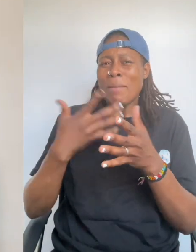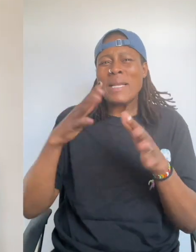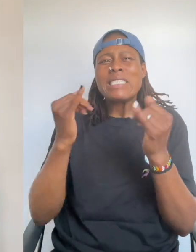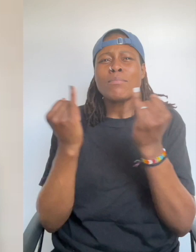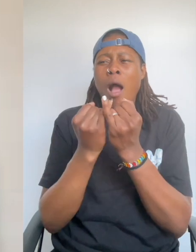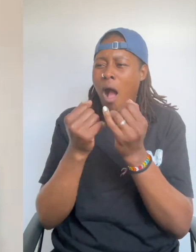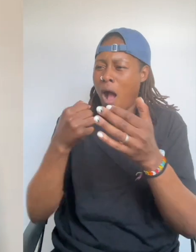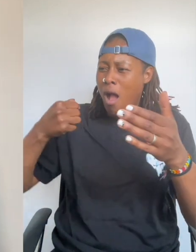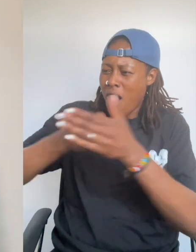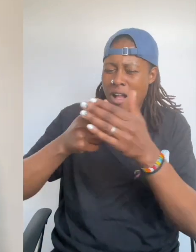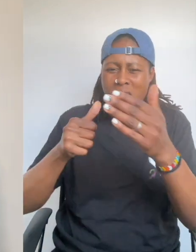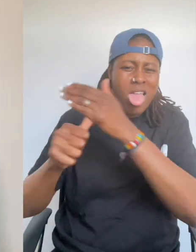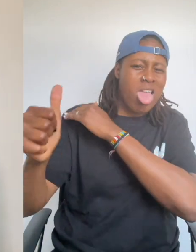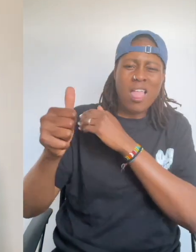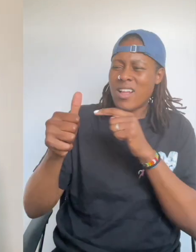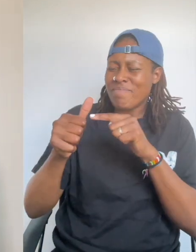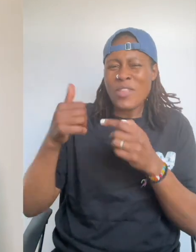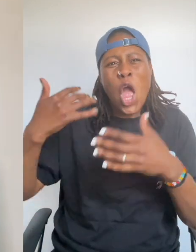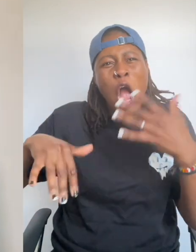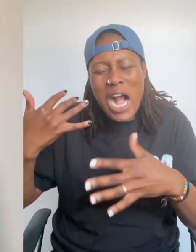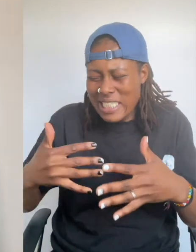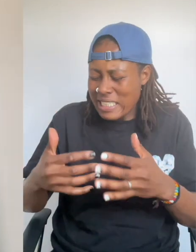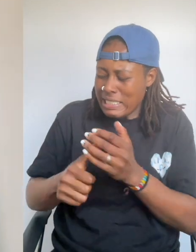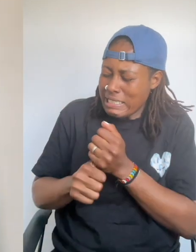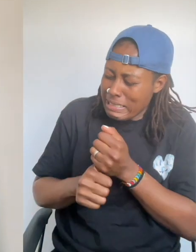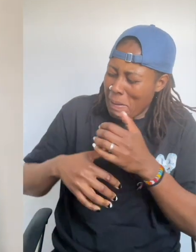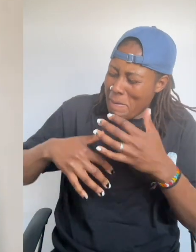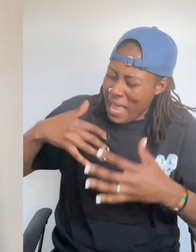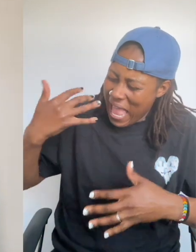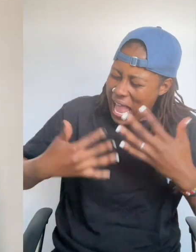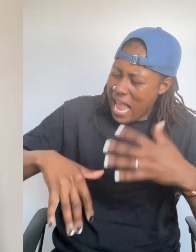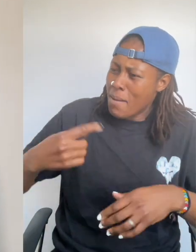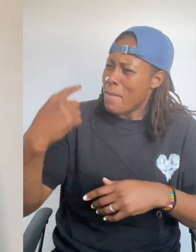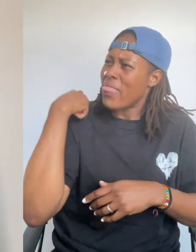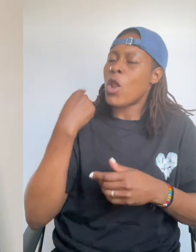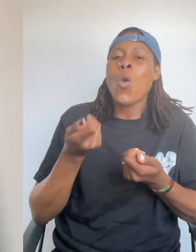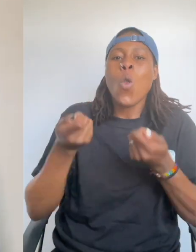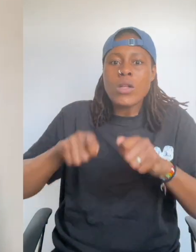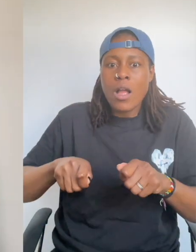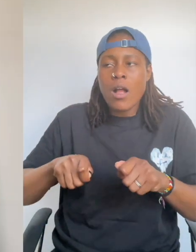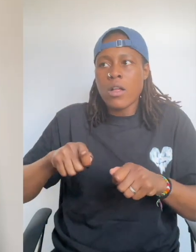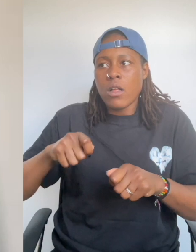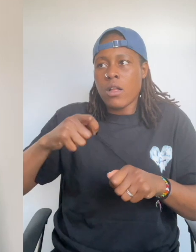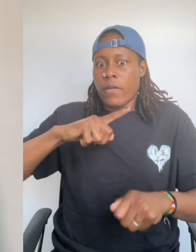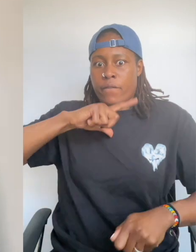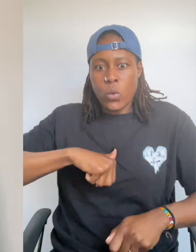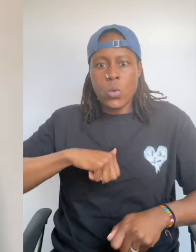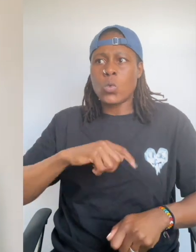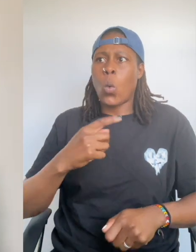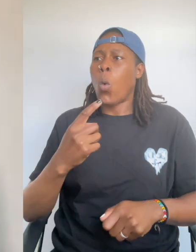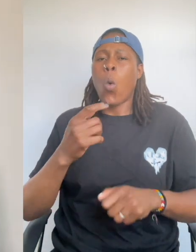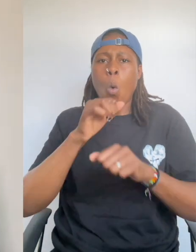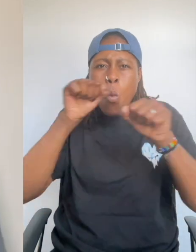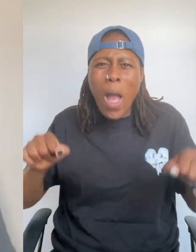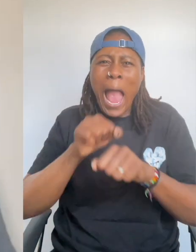caught it in sparring. And back then we were in lockdown, thankfully. So like being seen